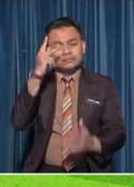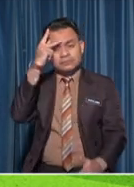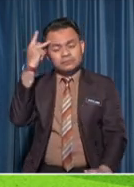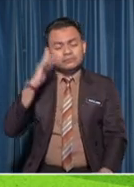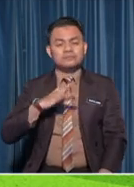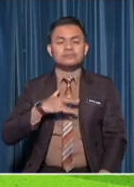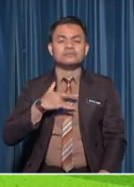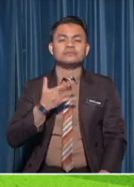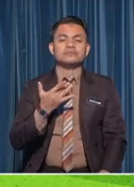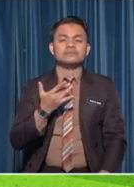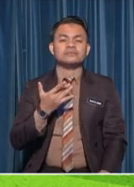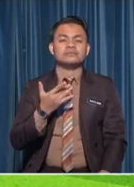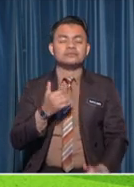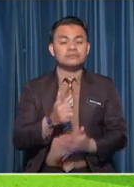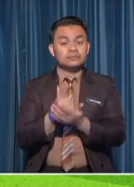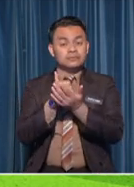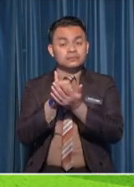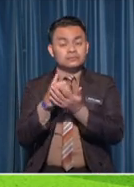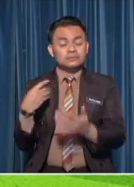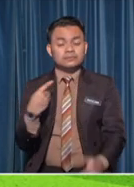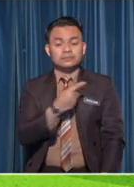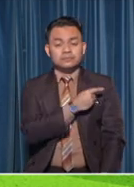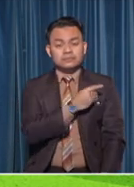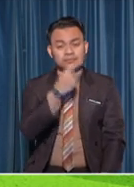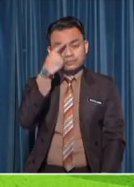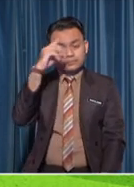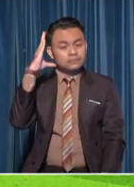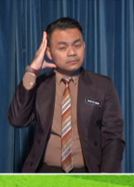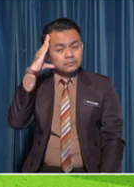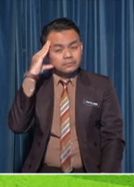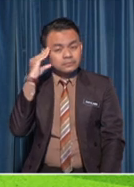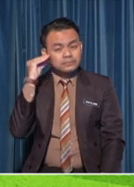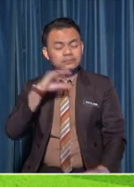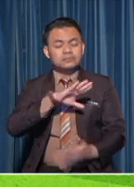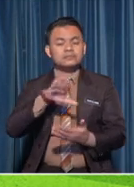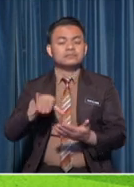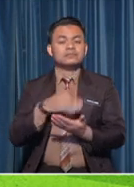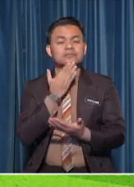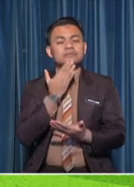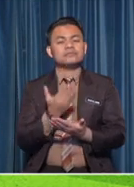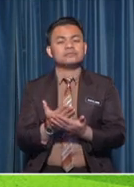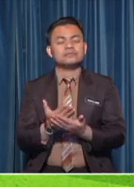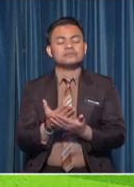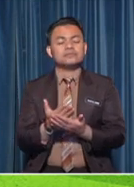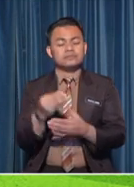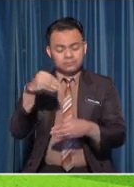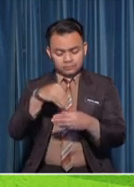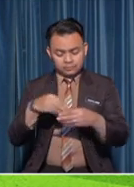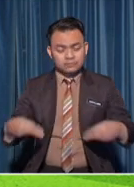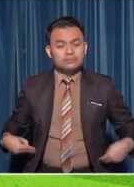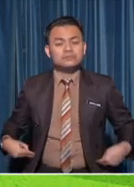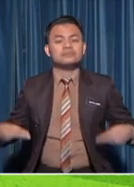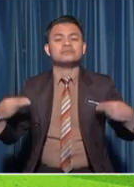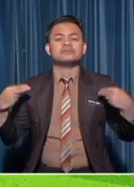senses allow us to experience all the good things in life.